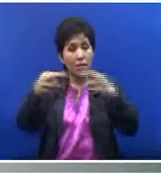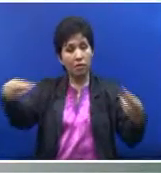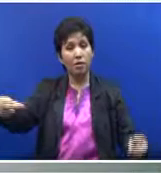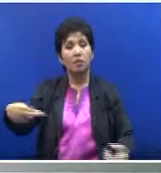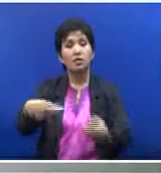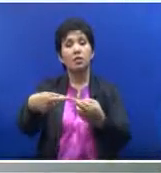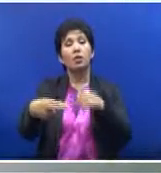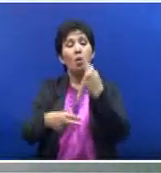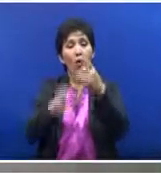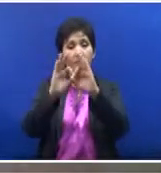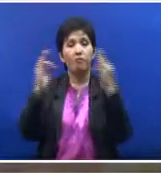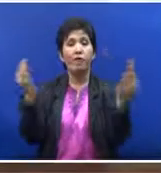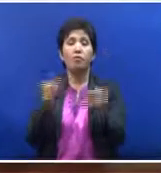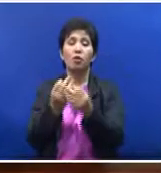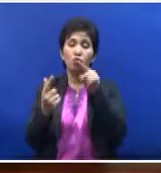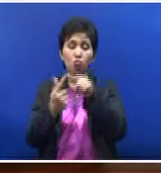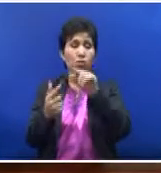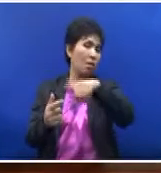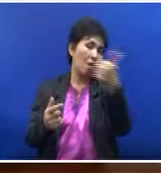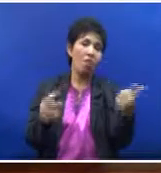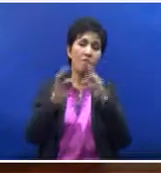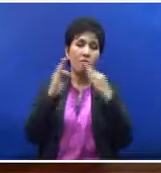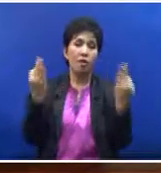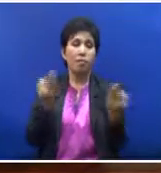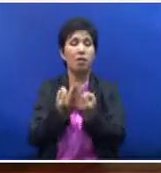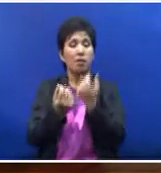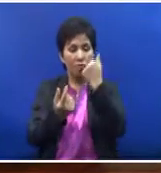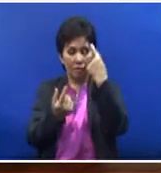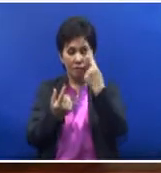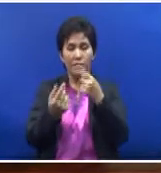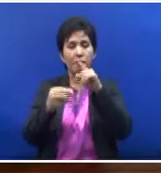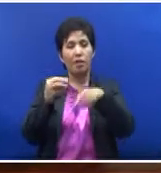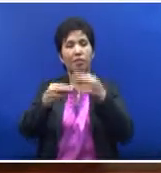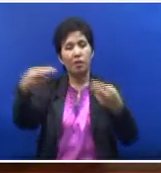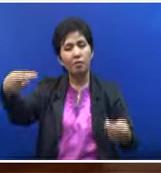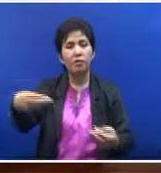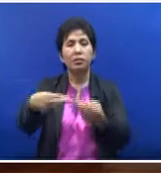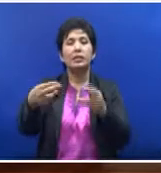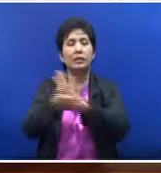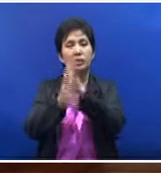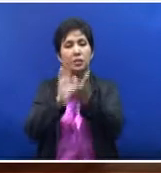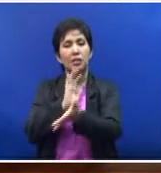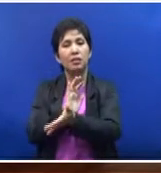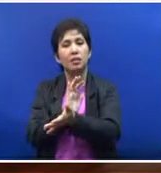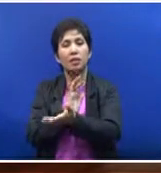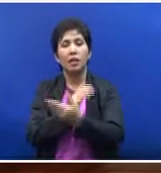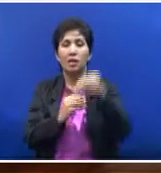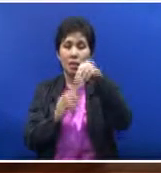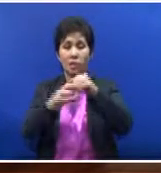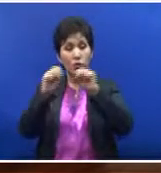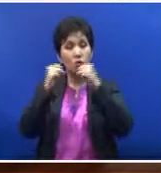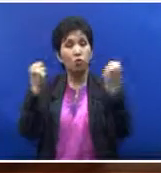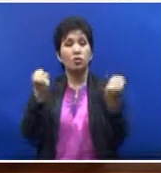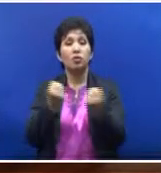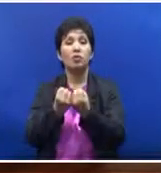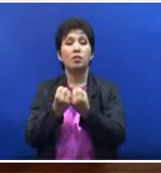from one family to the other family. Okay, it is about the kinship. Okay, so in